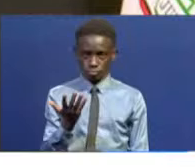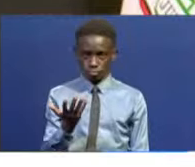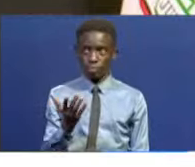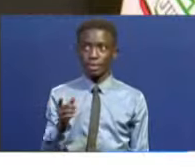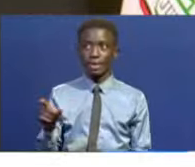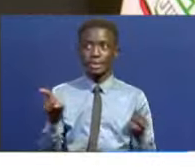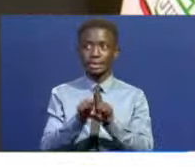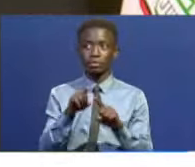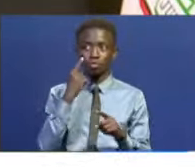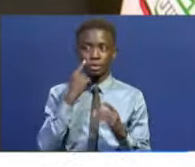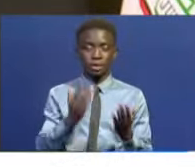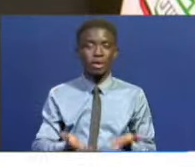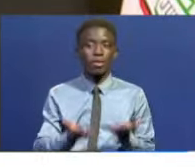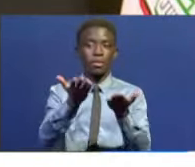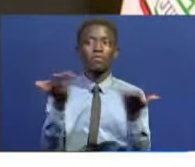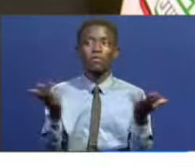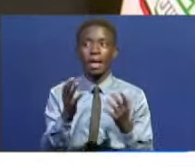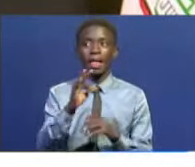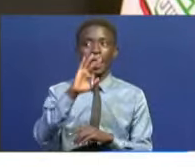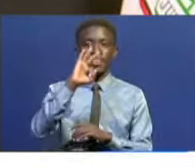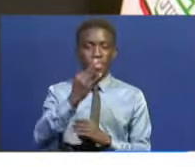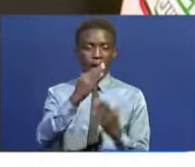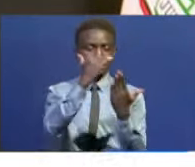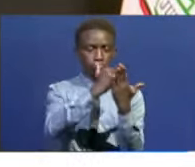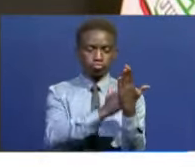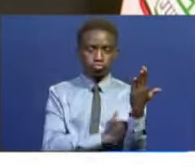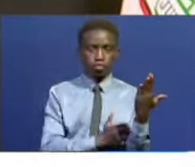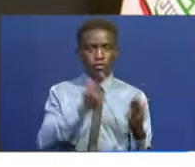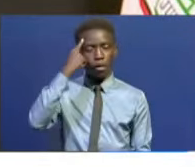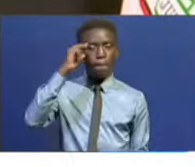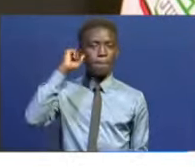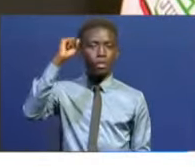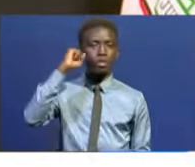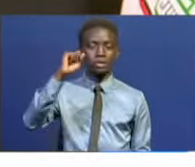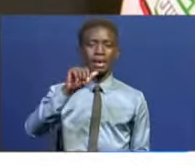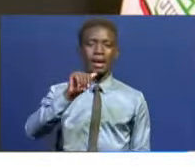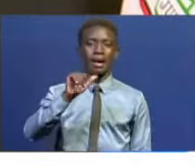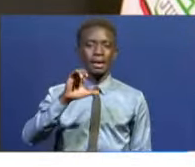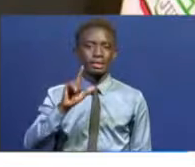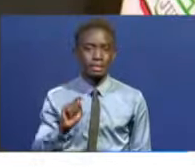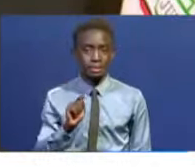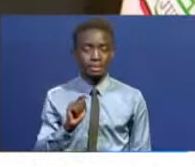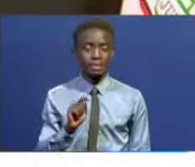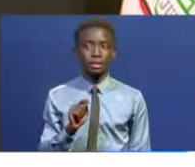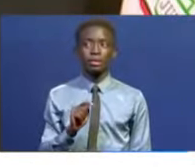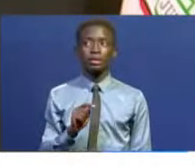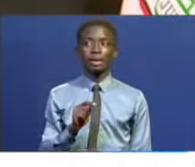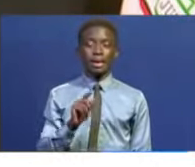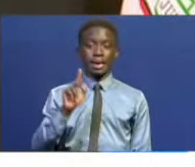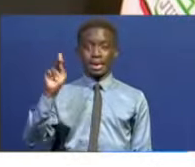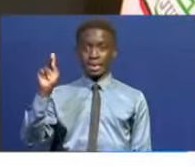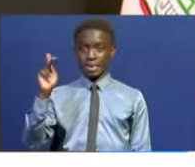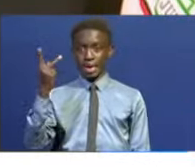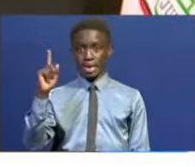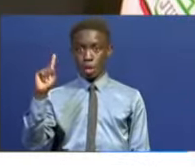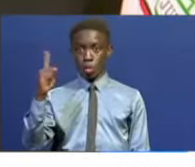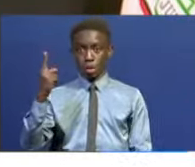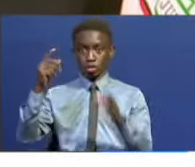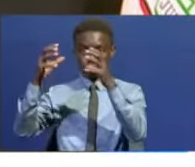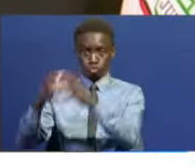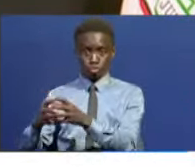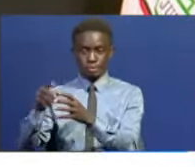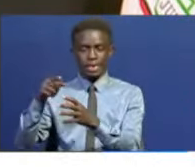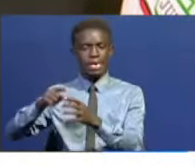the provisions of the third schedule of the Political Parties Act, the constituent parties of Kenya Kwanza Coalition entered into